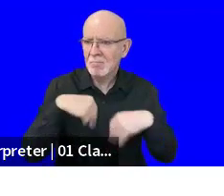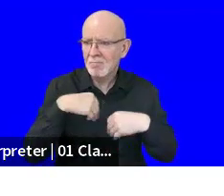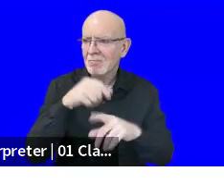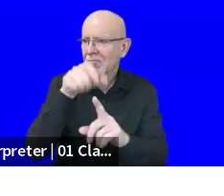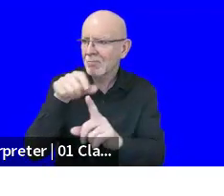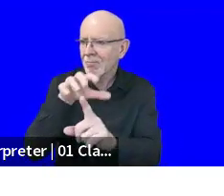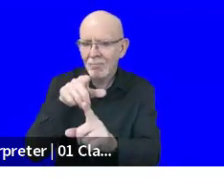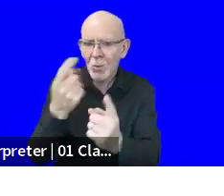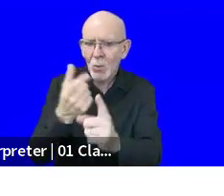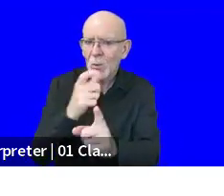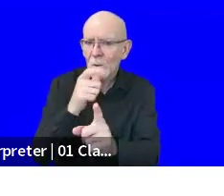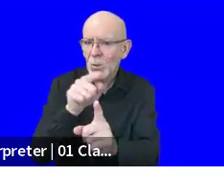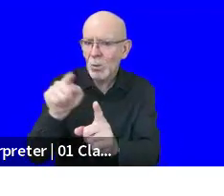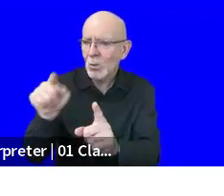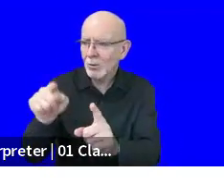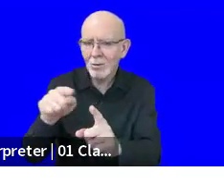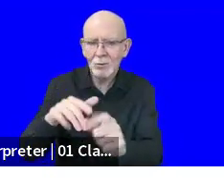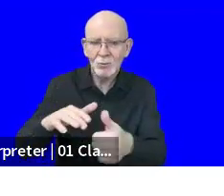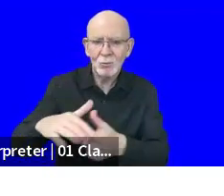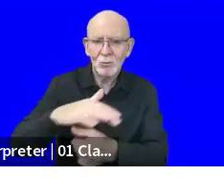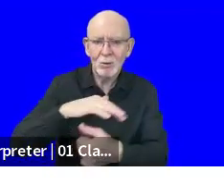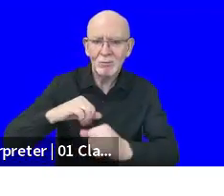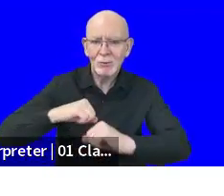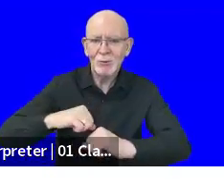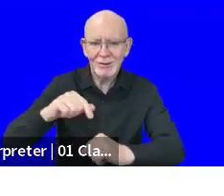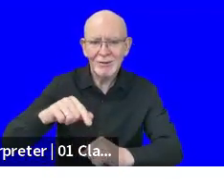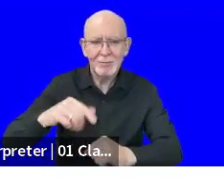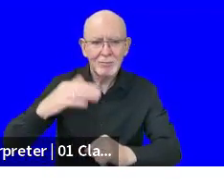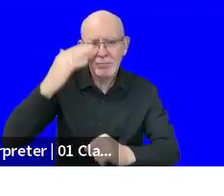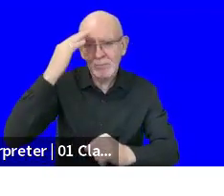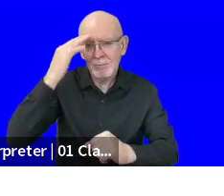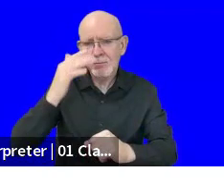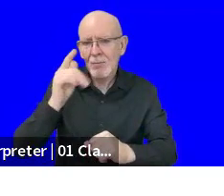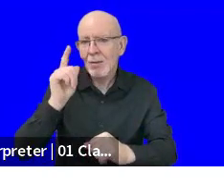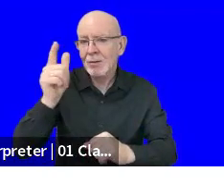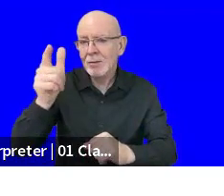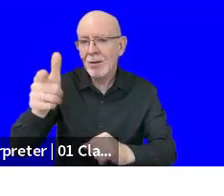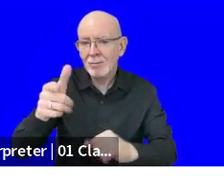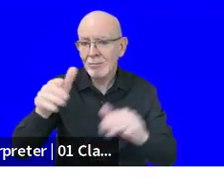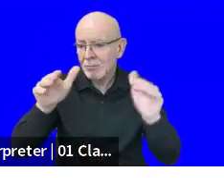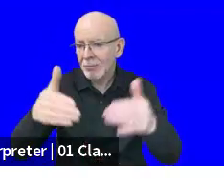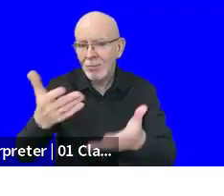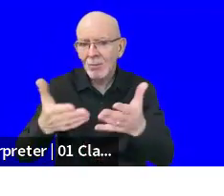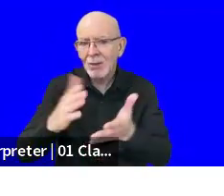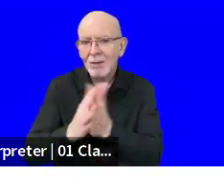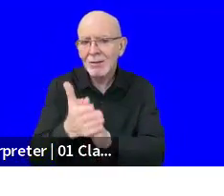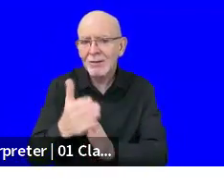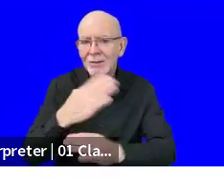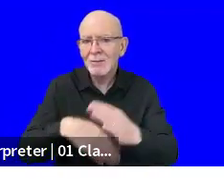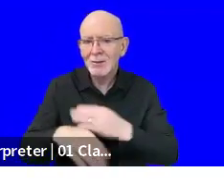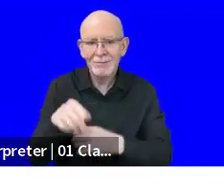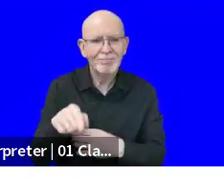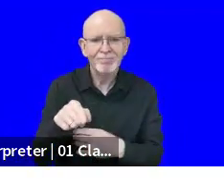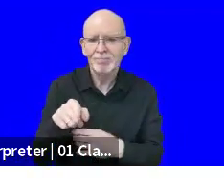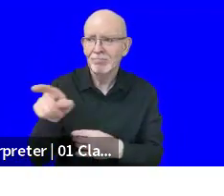is one of the pioneers on using disability-related costs to adapt social protection programs.